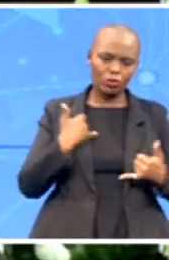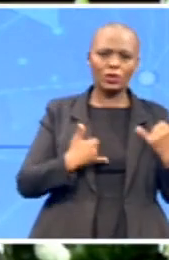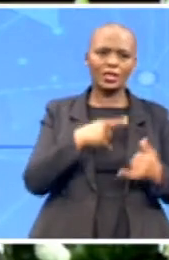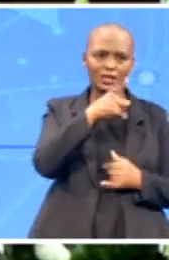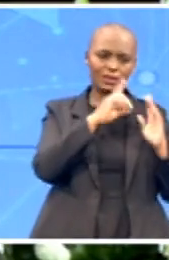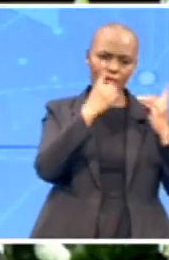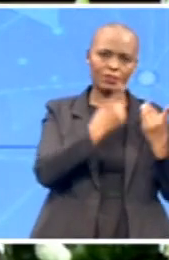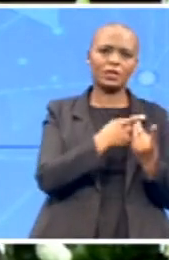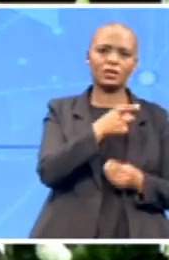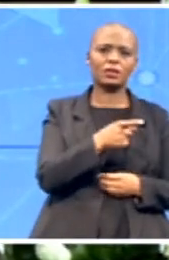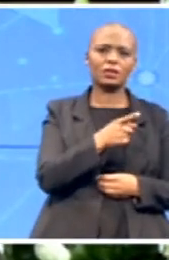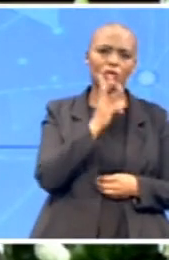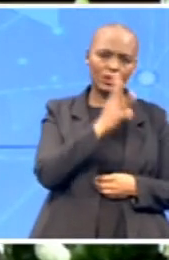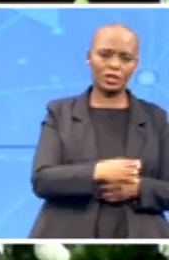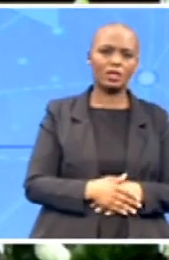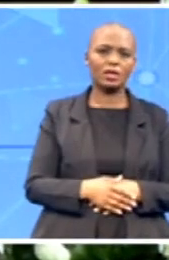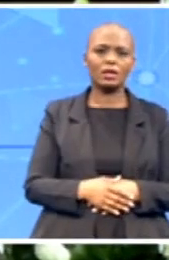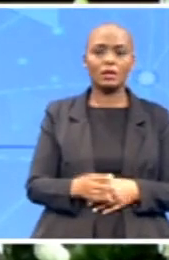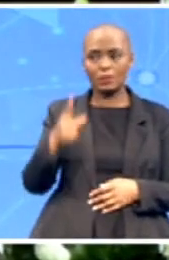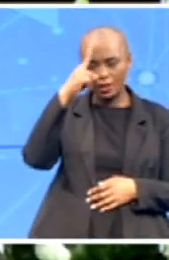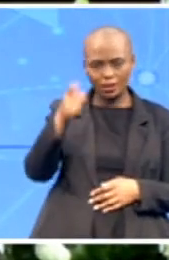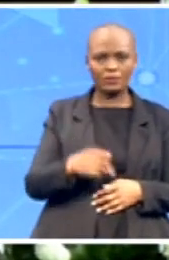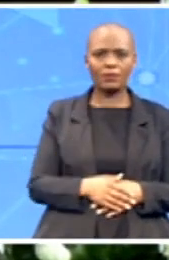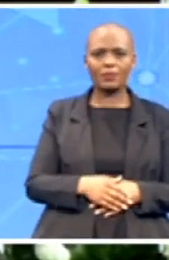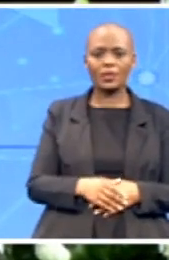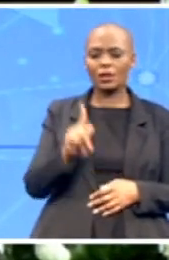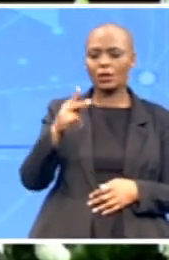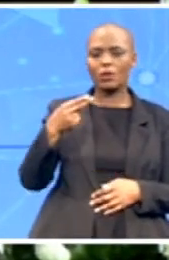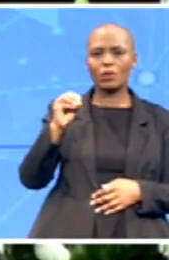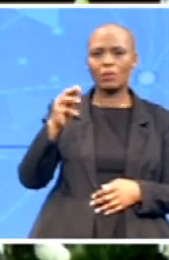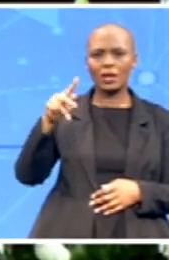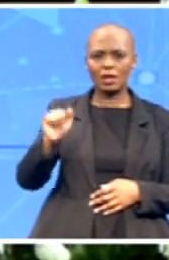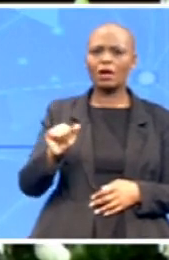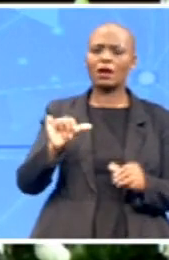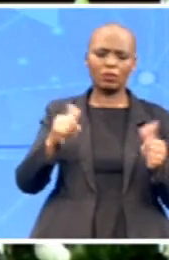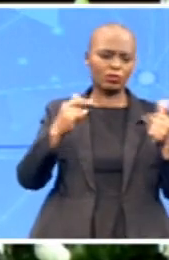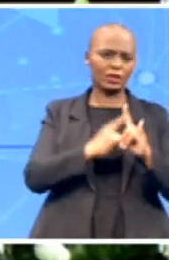Komphela made it in that department.